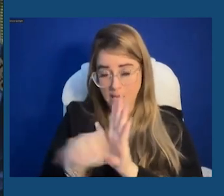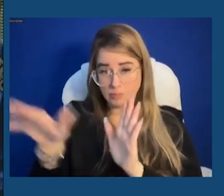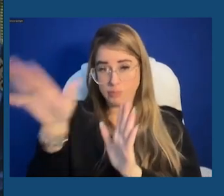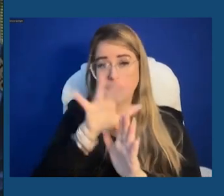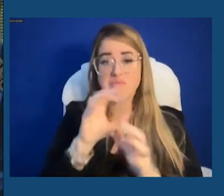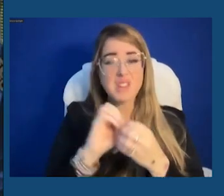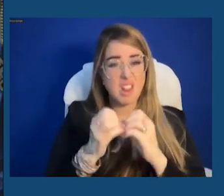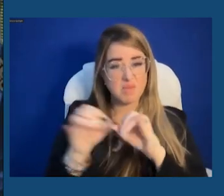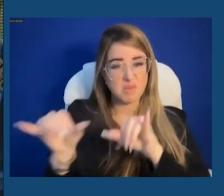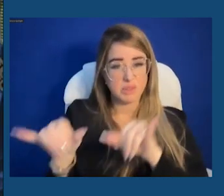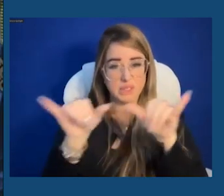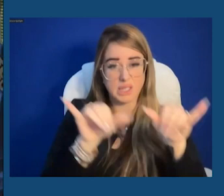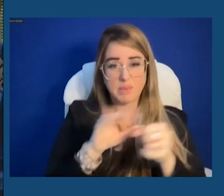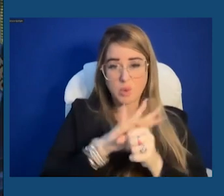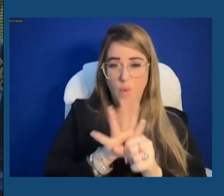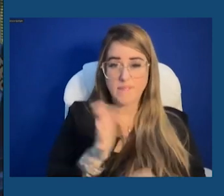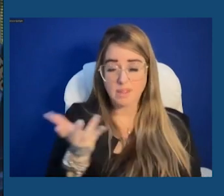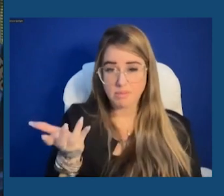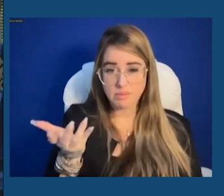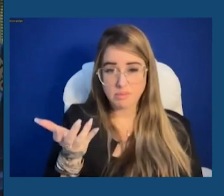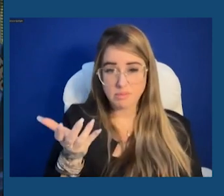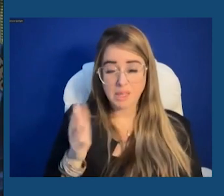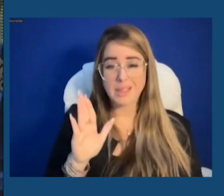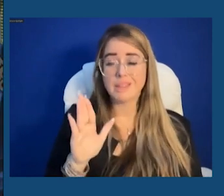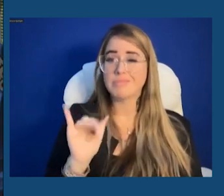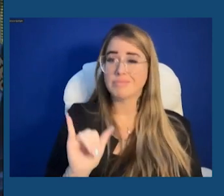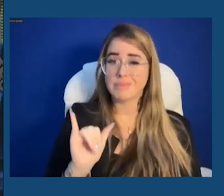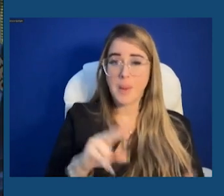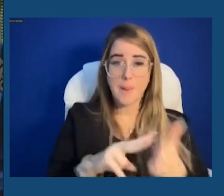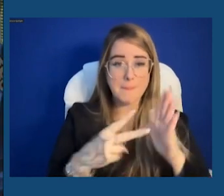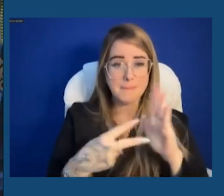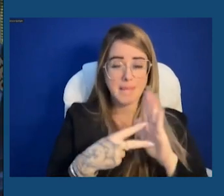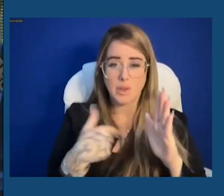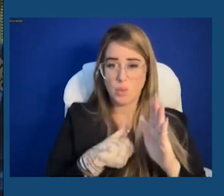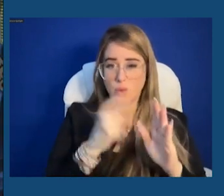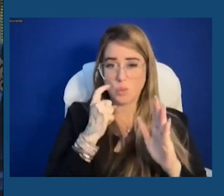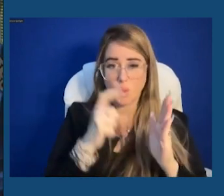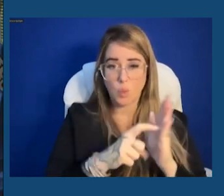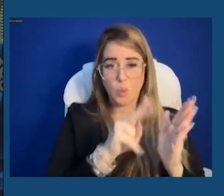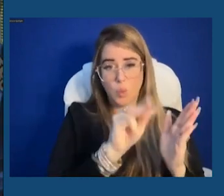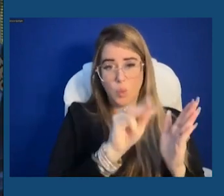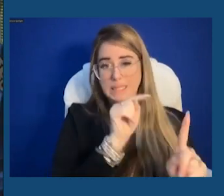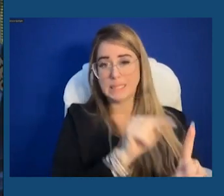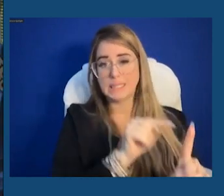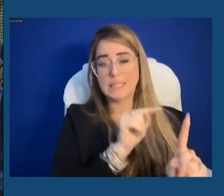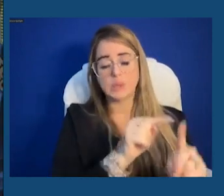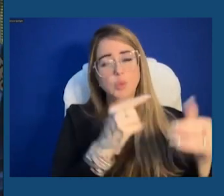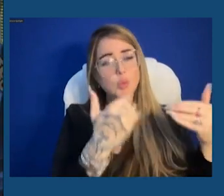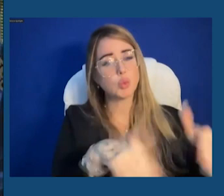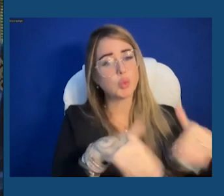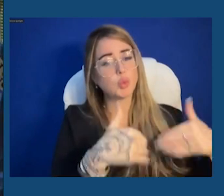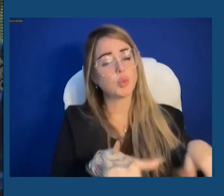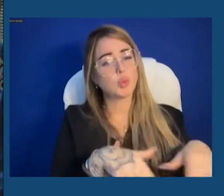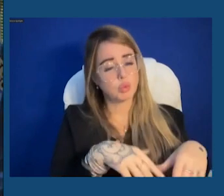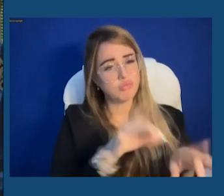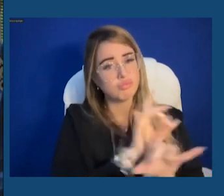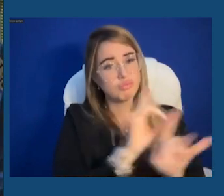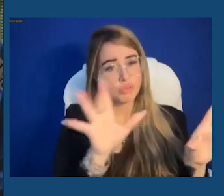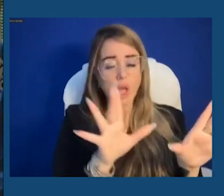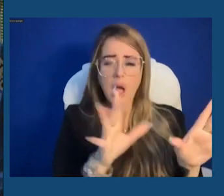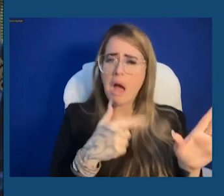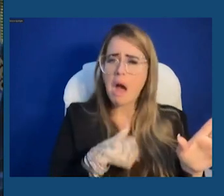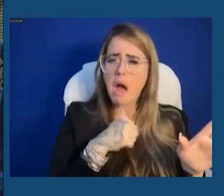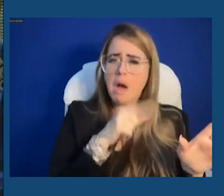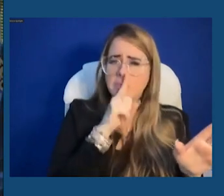pandemic. So there's been a dynamic here focused on New York City in particular. I'm not saying it doesn't exist elsewhere, I'm just saying we're